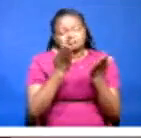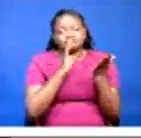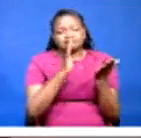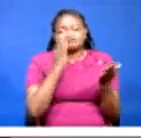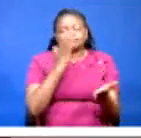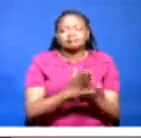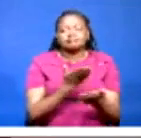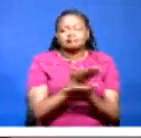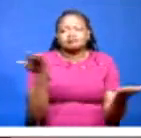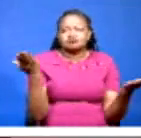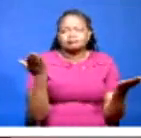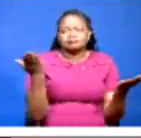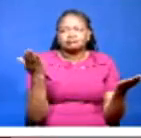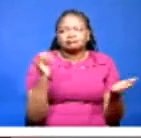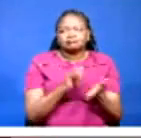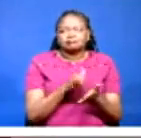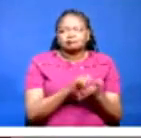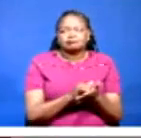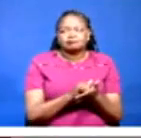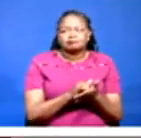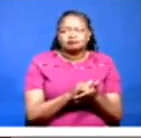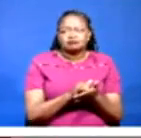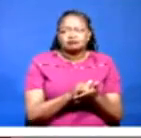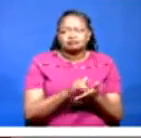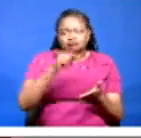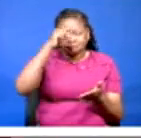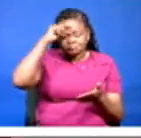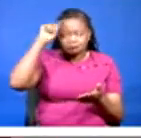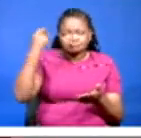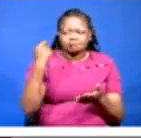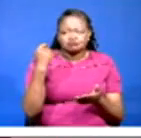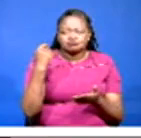you that the government of Kenya,